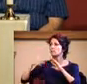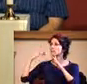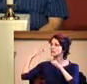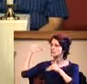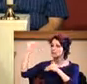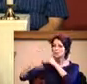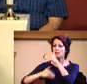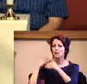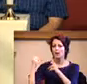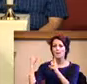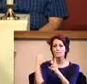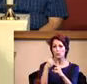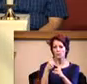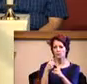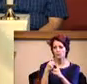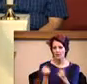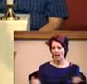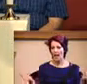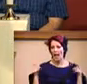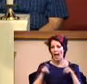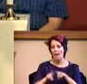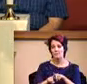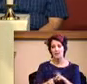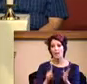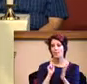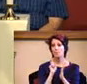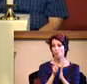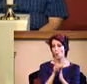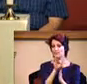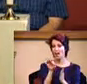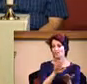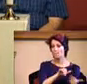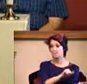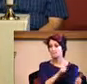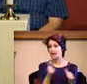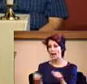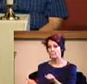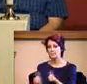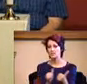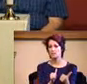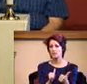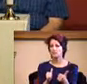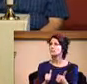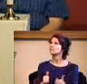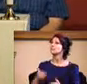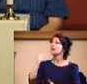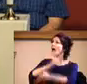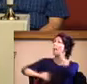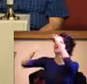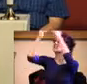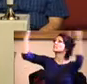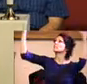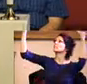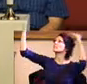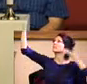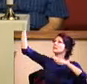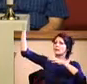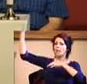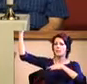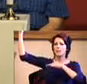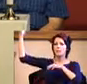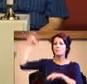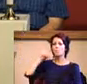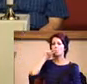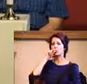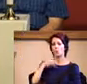moment of baptism when Jesus went into the water and came up and the heavens opened and the sky and the Holy Spirit said this is my child with whom